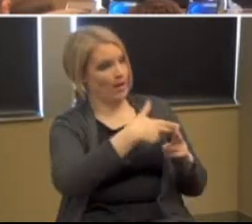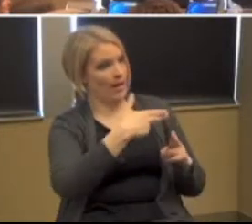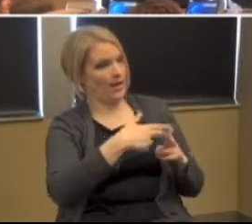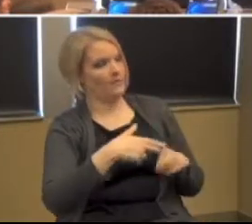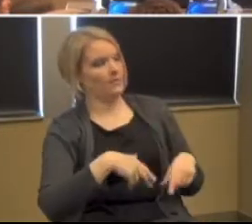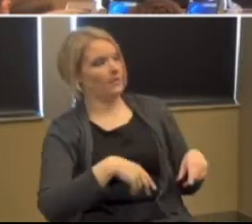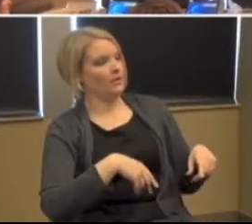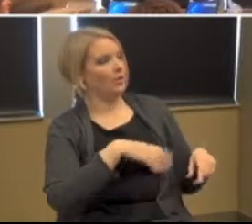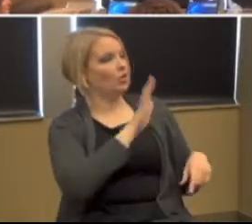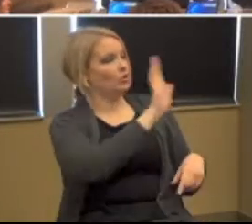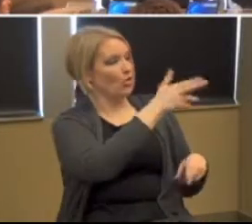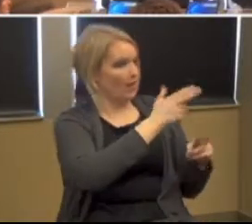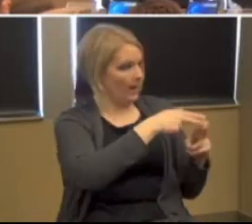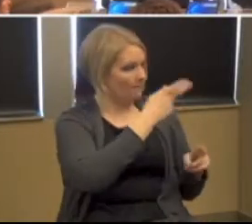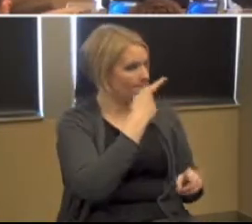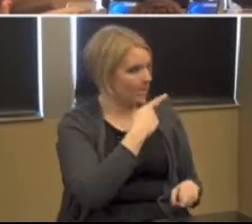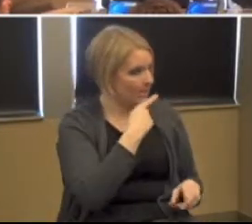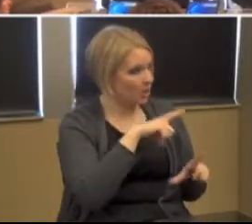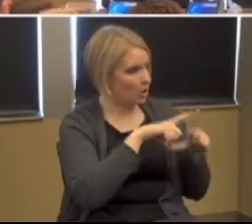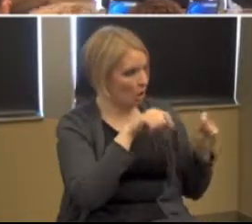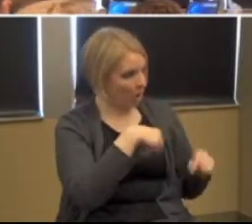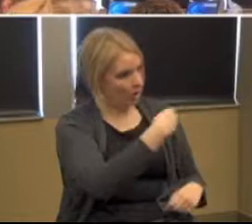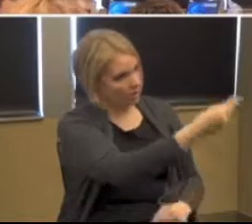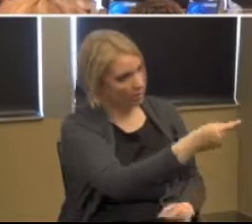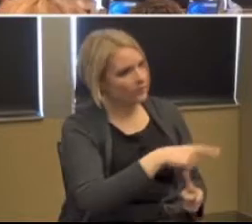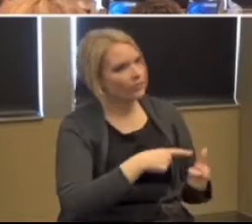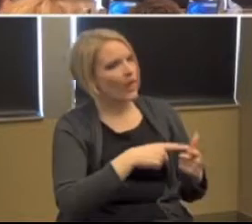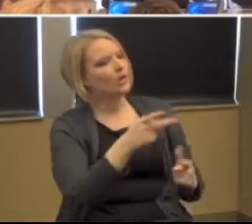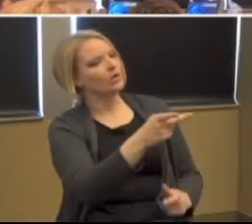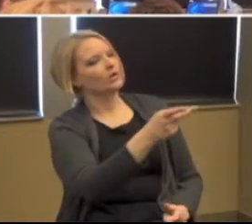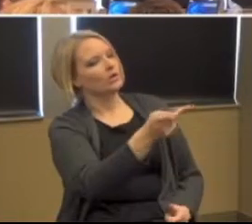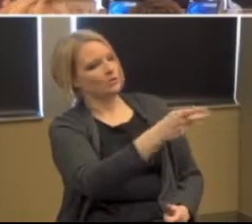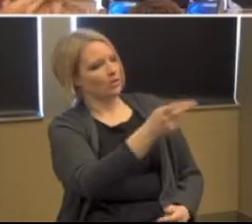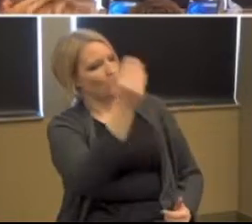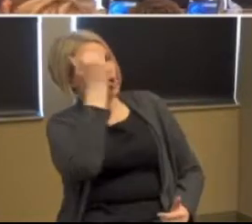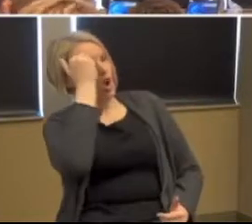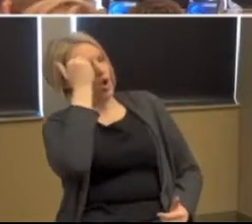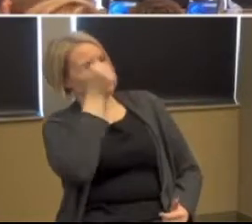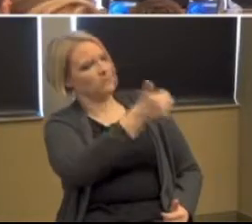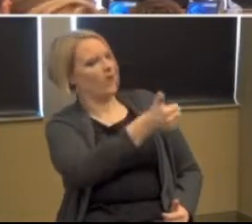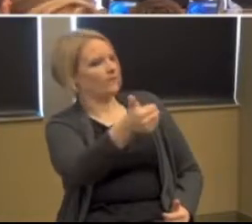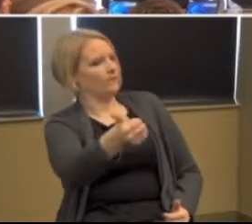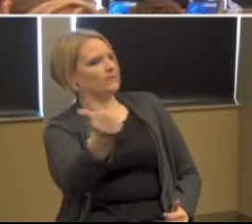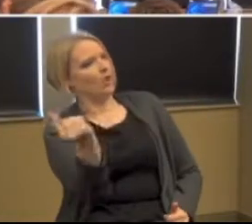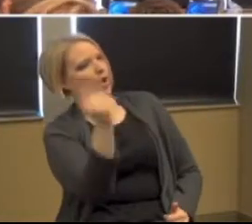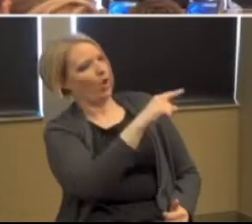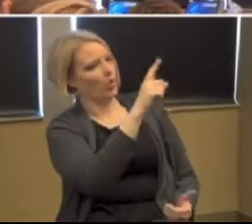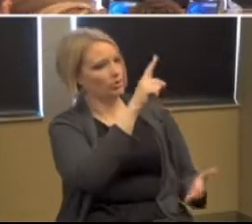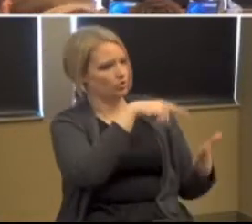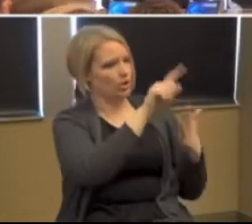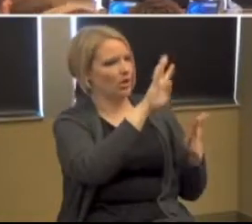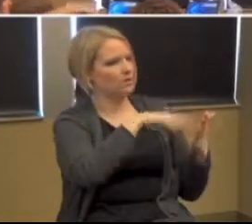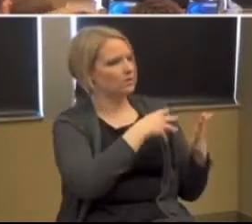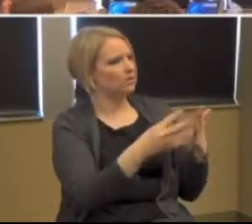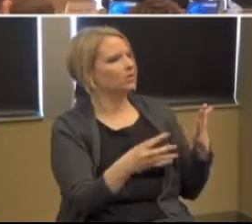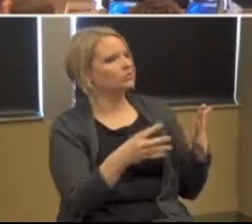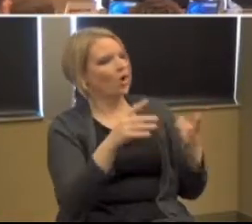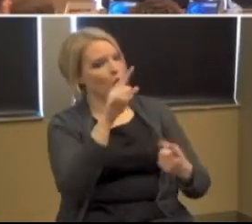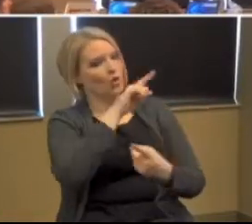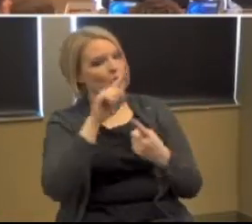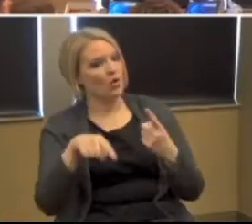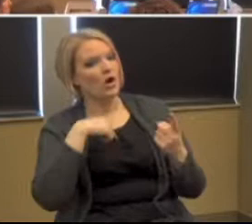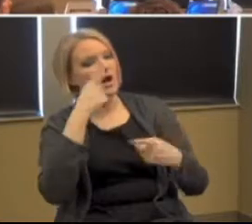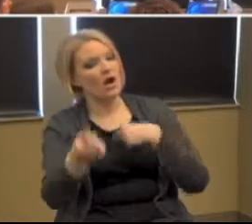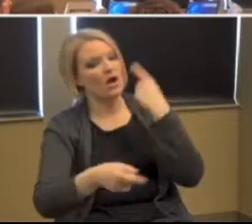name on a pink card, and then you would know to go and check your schedule. And so it reduced that verbal prompt, which is